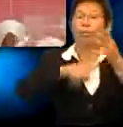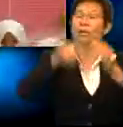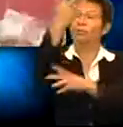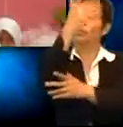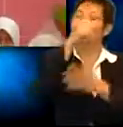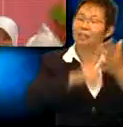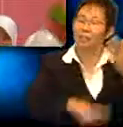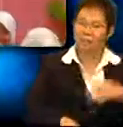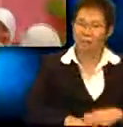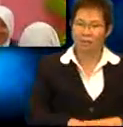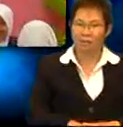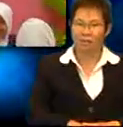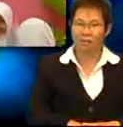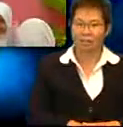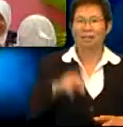This is from what tree?